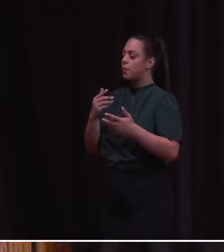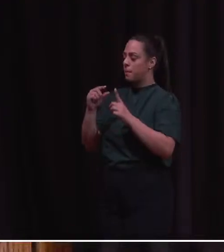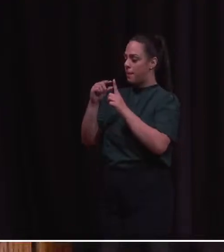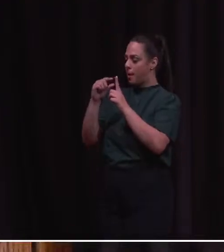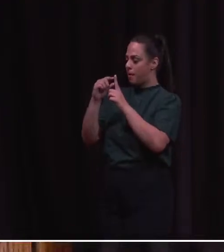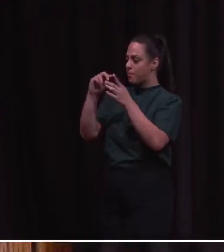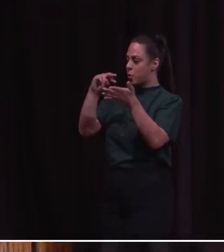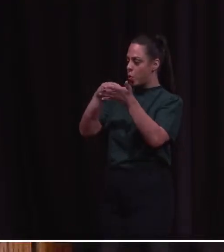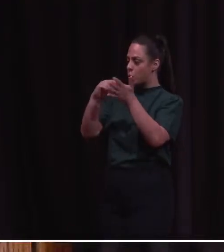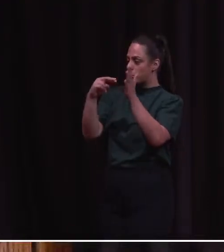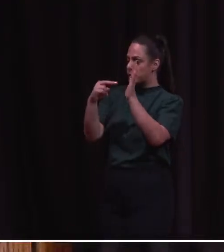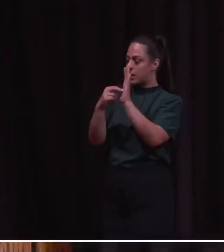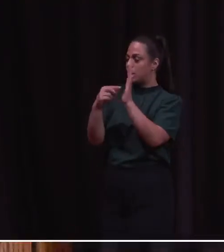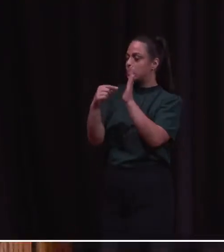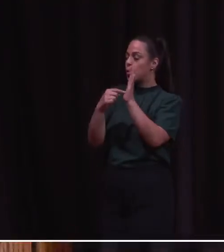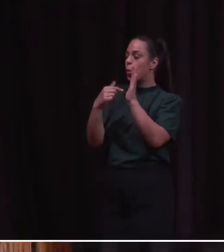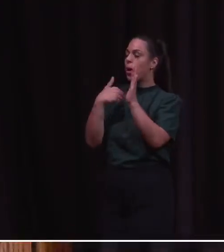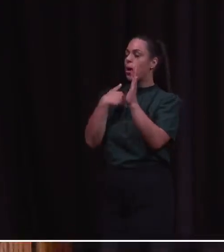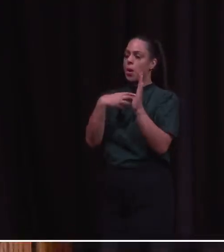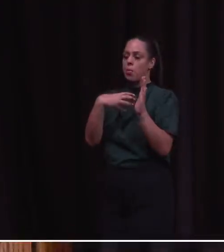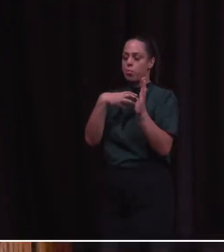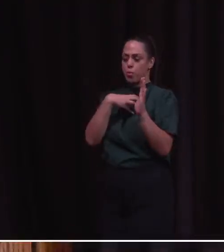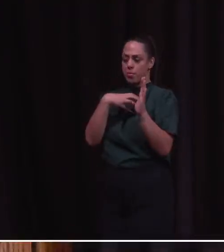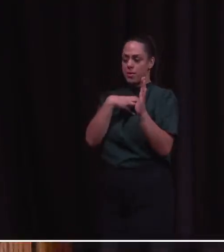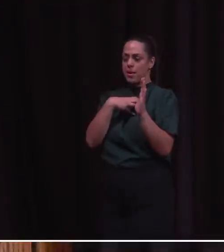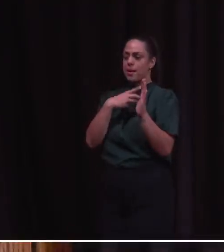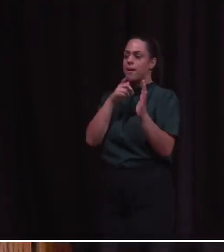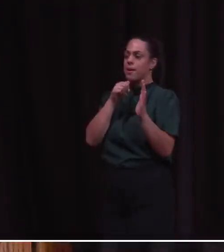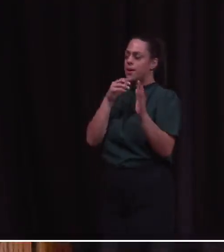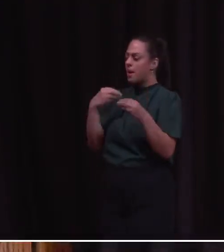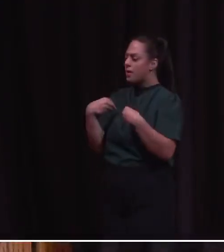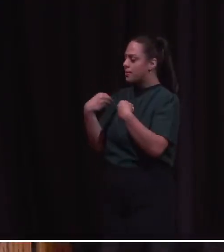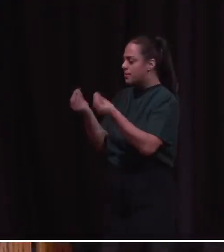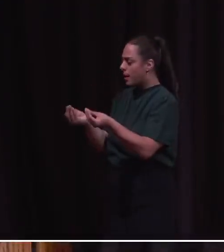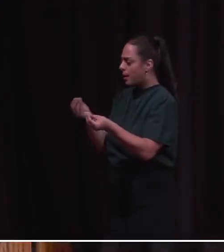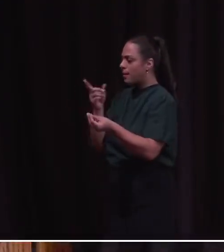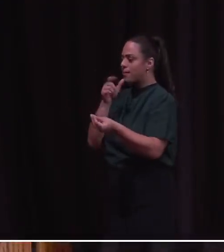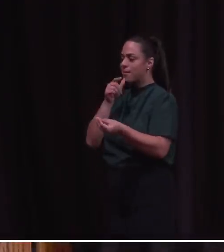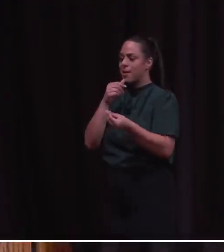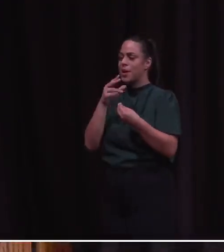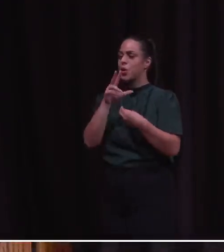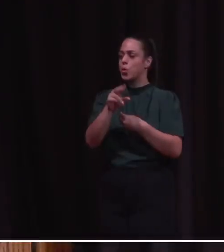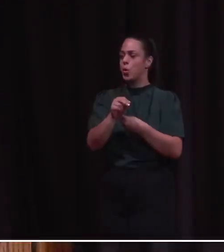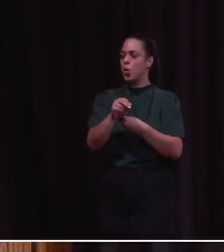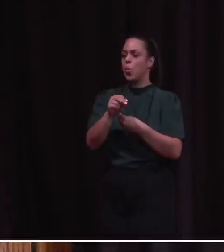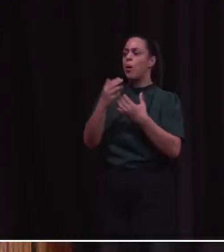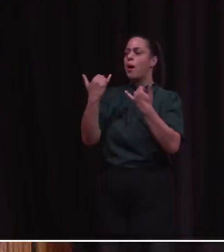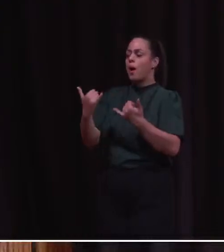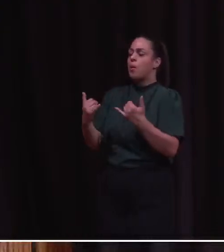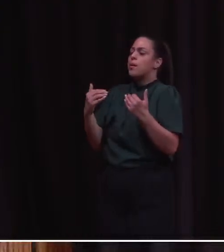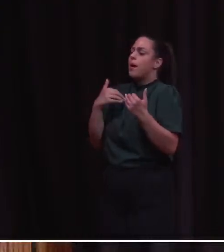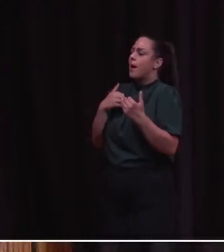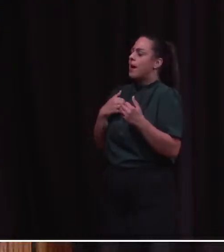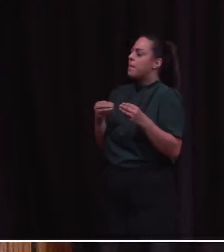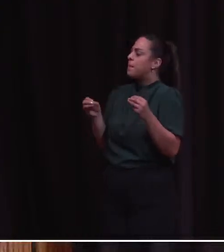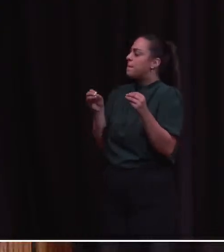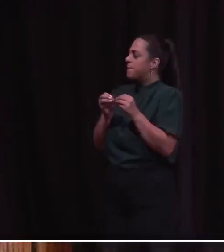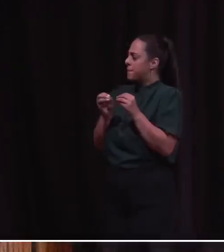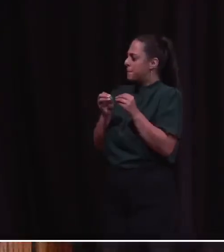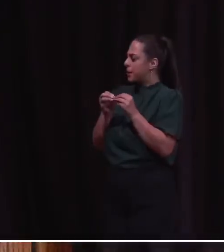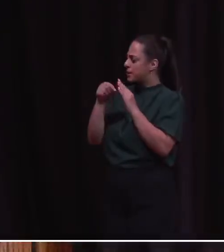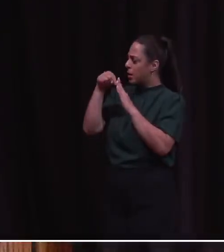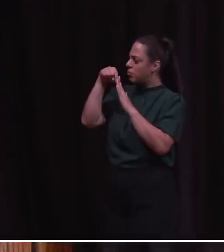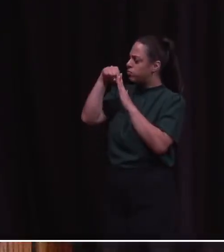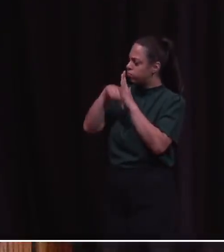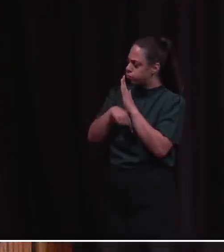who doesn't? And now, I even have a deeper understanding of some of the things I wrote in Invention that I